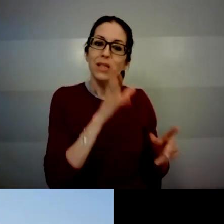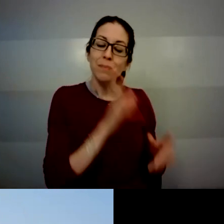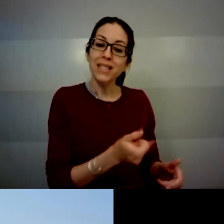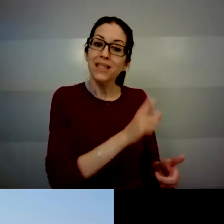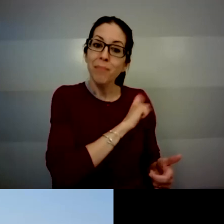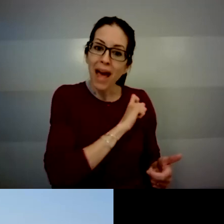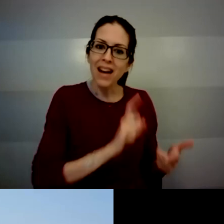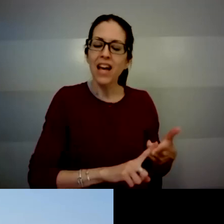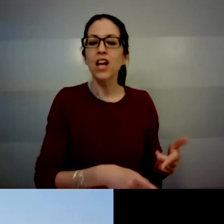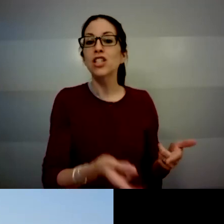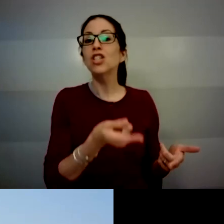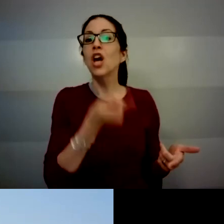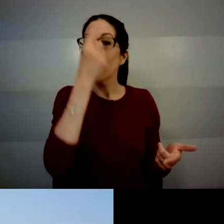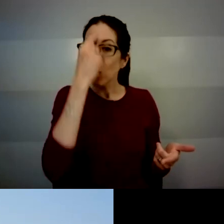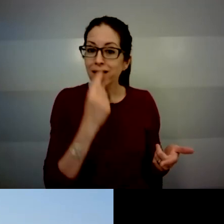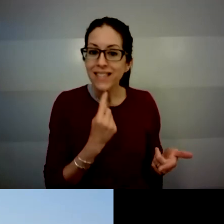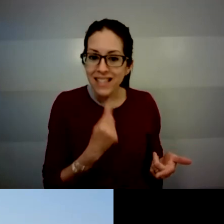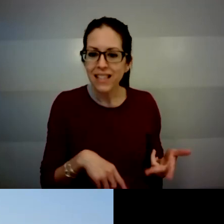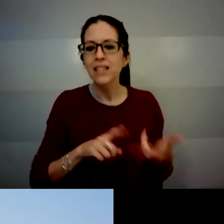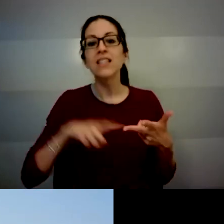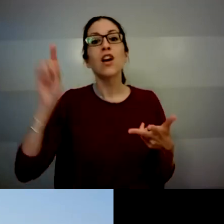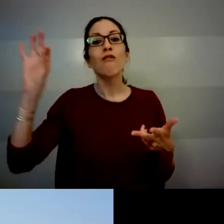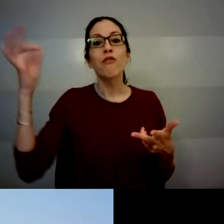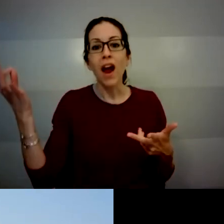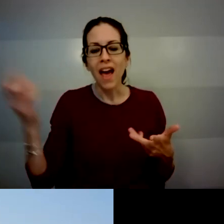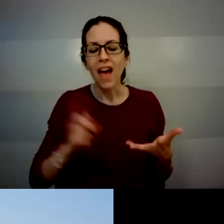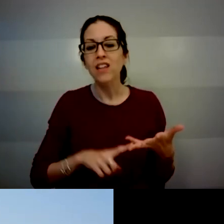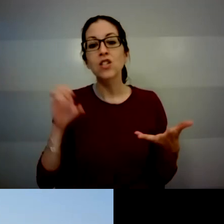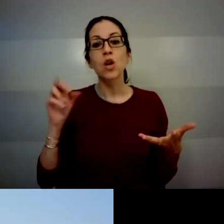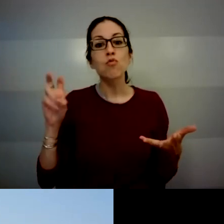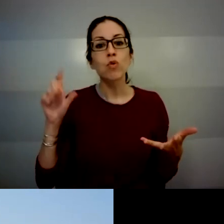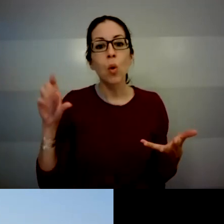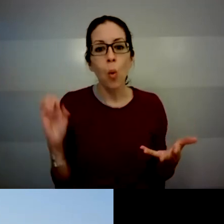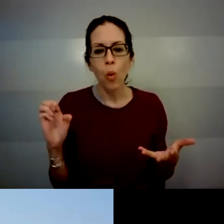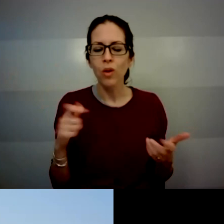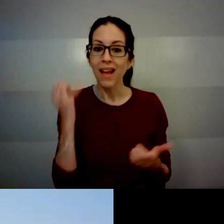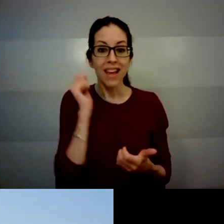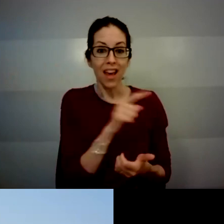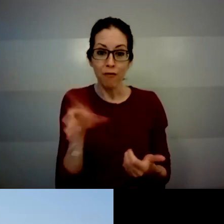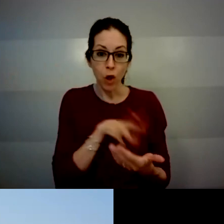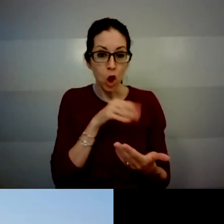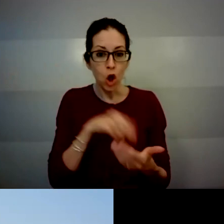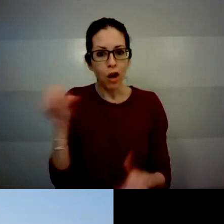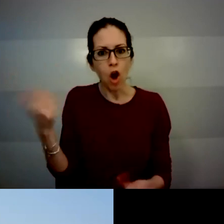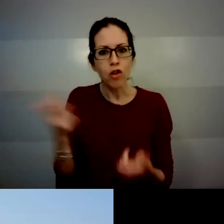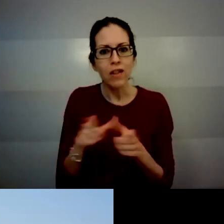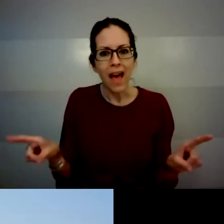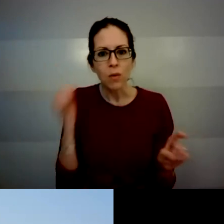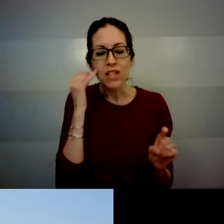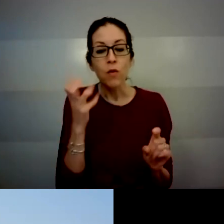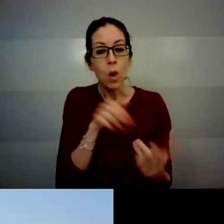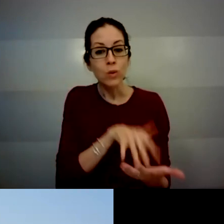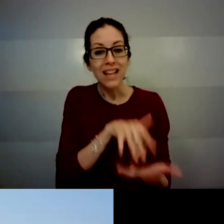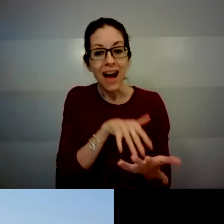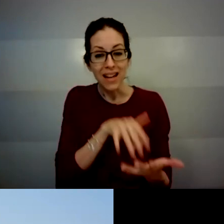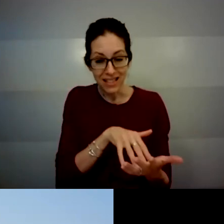French-speaking areas, some Creole-speaking areas. So learning another language, if you want to study a species that